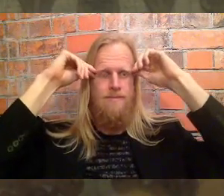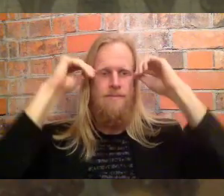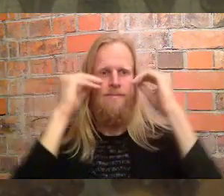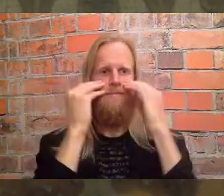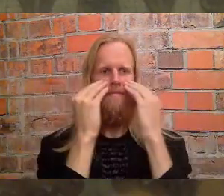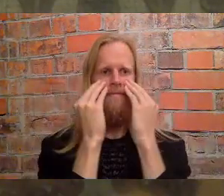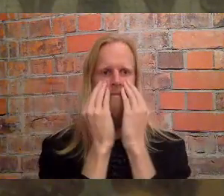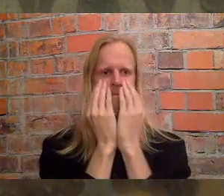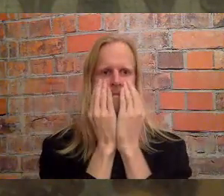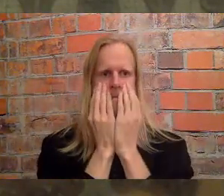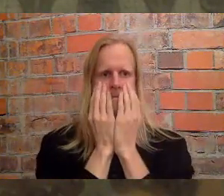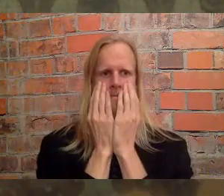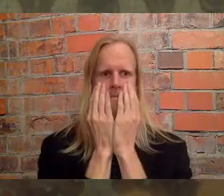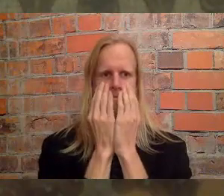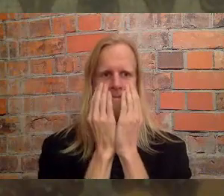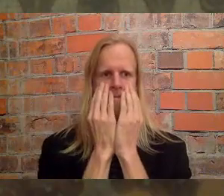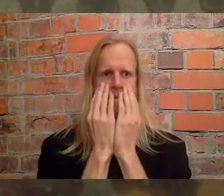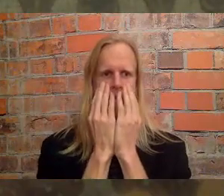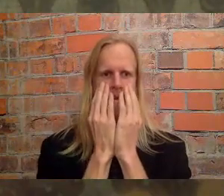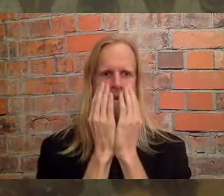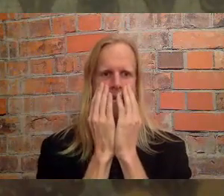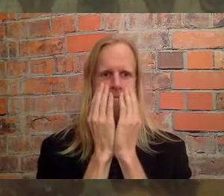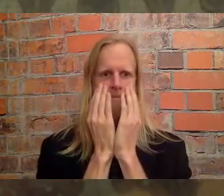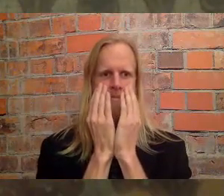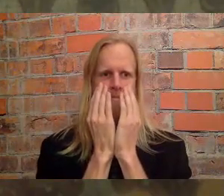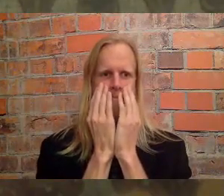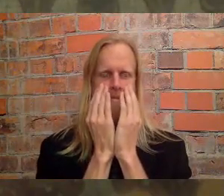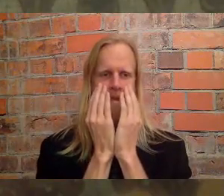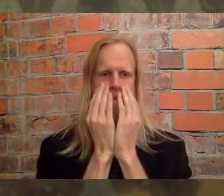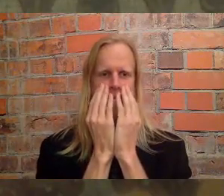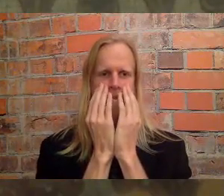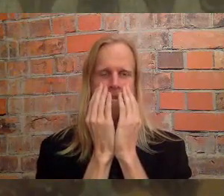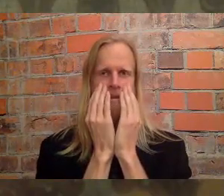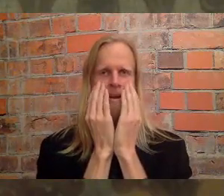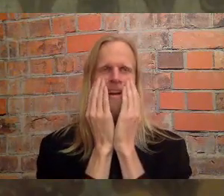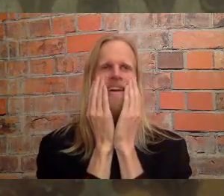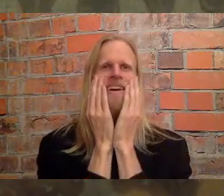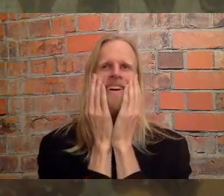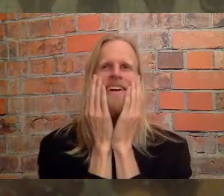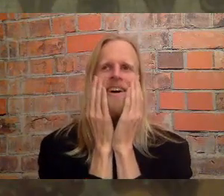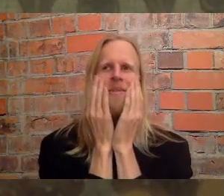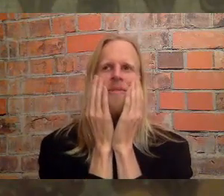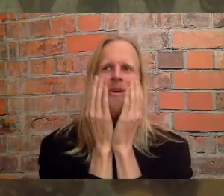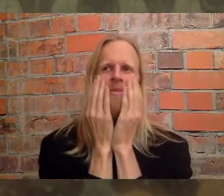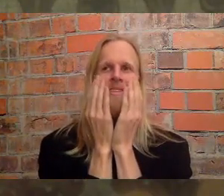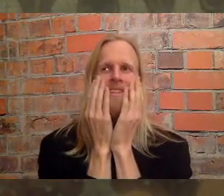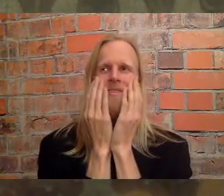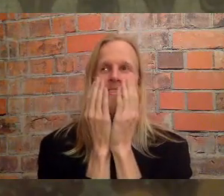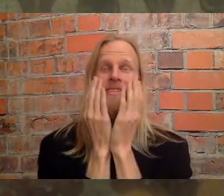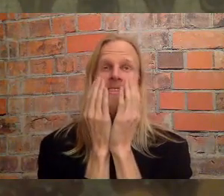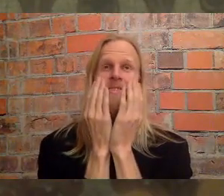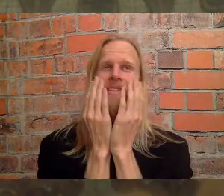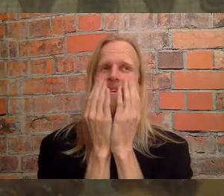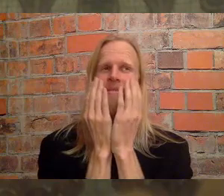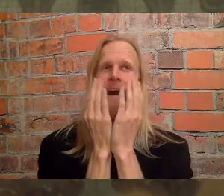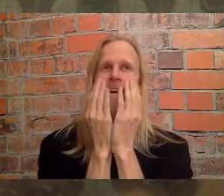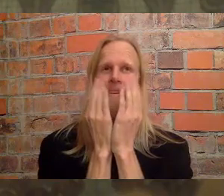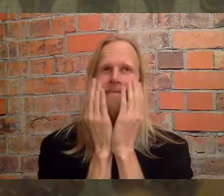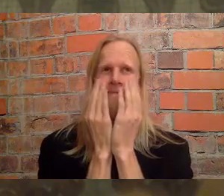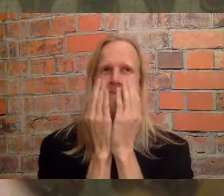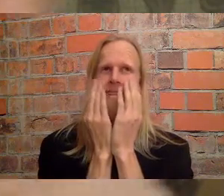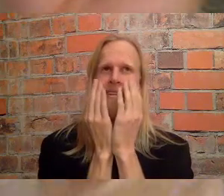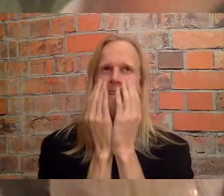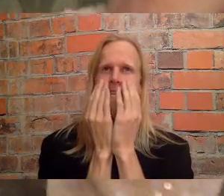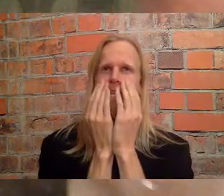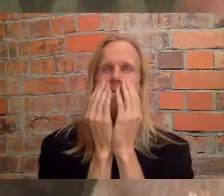Part of me doesn't want to have to do anything about my divine purpose, right? Come on, let's be honest